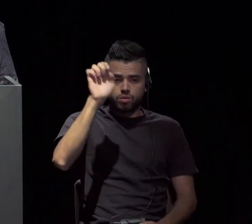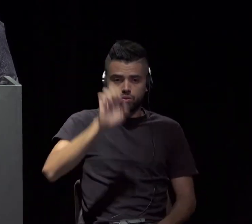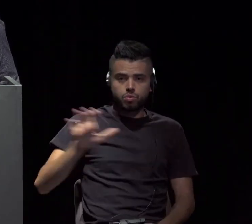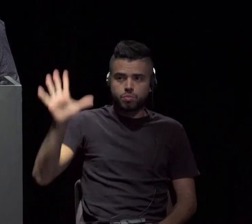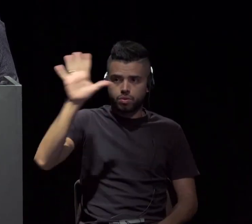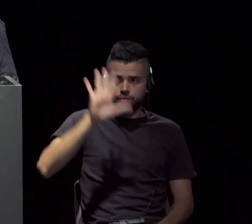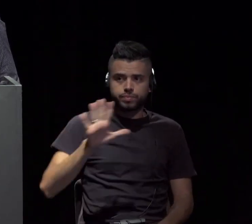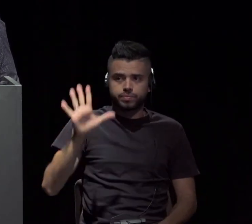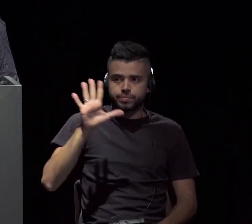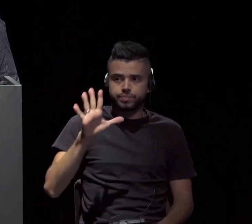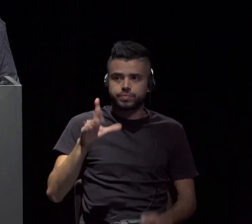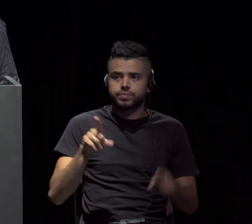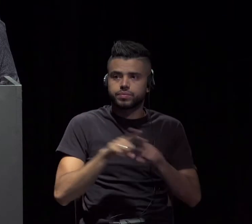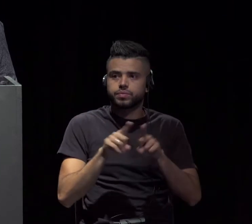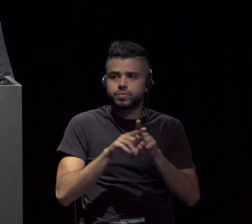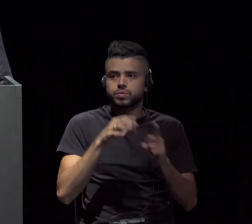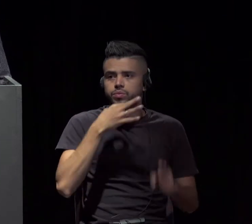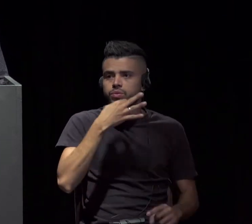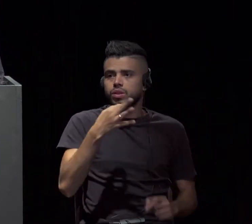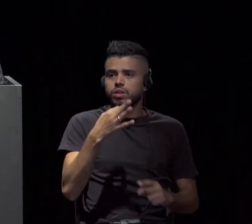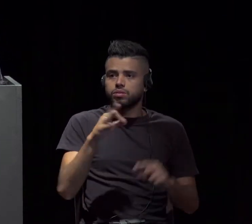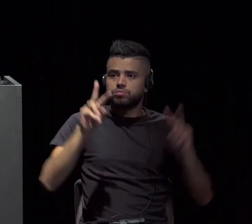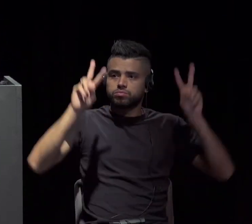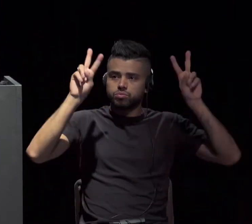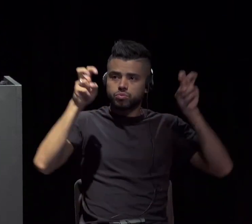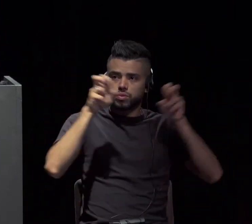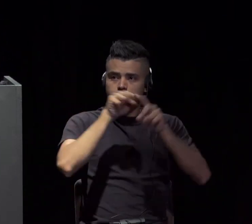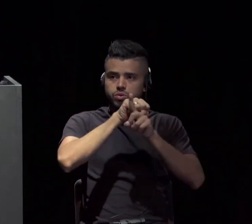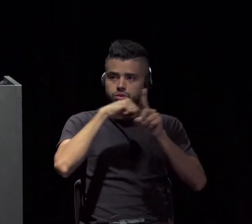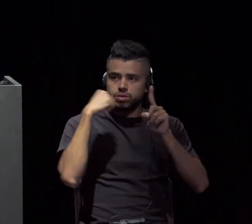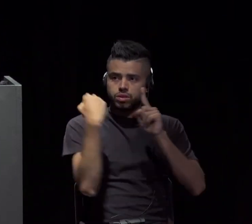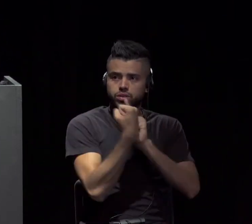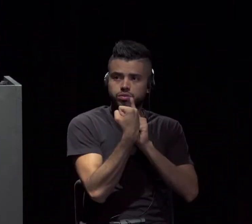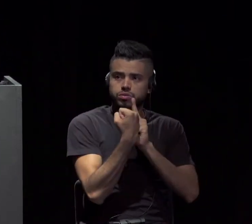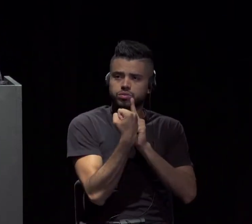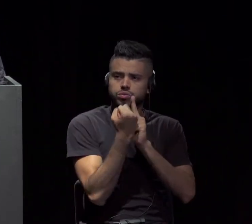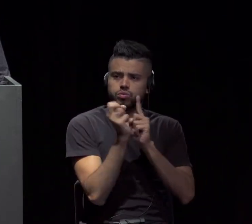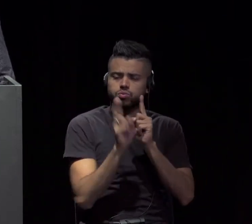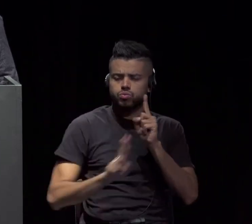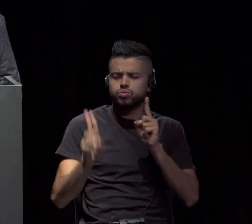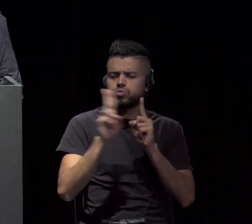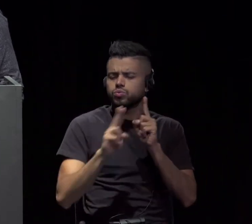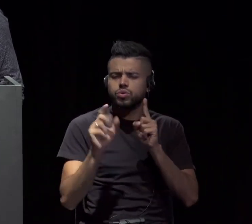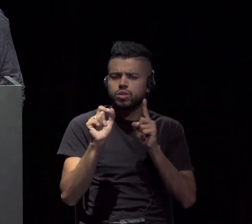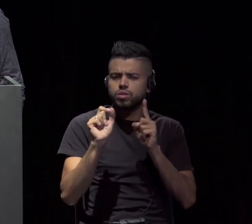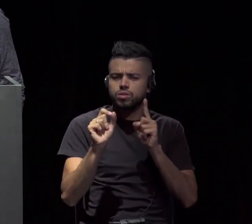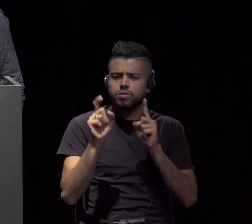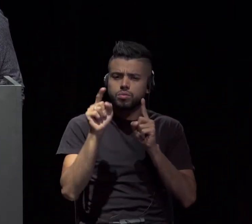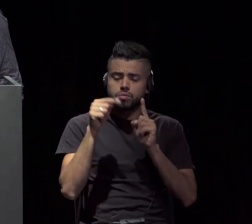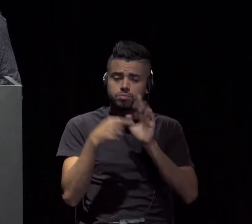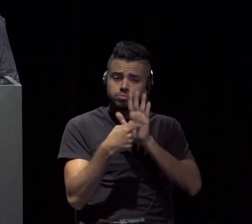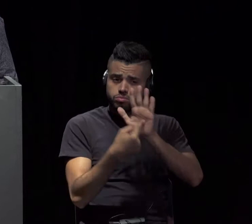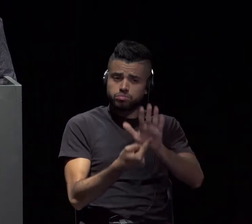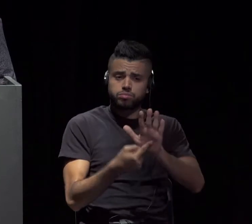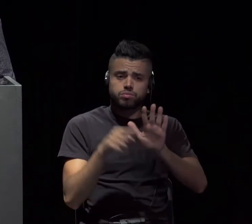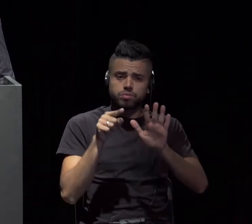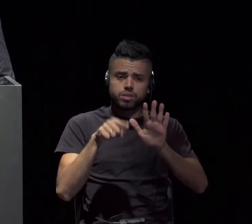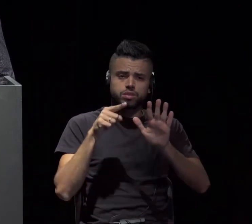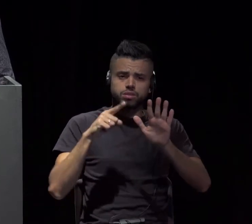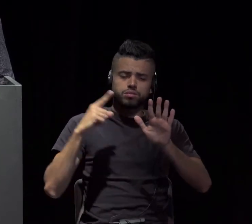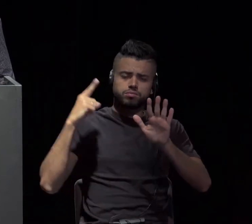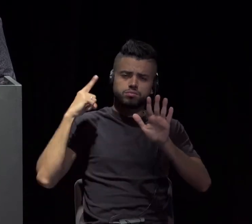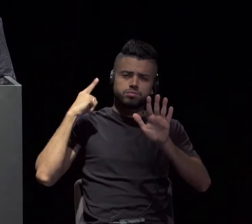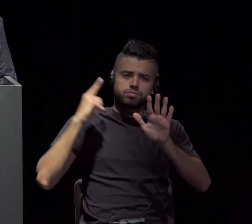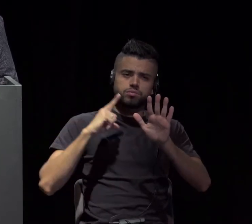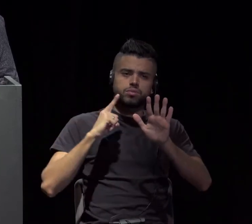through them, he no more used them to naturalize heritage, which was the key project of post-colonial modernism,